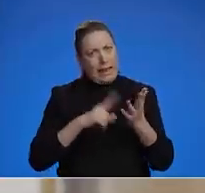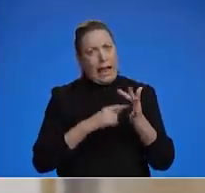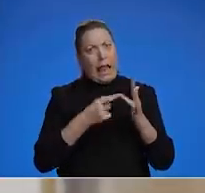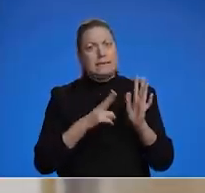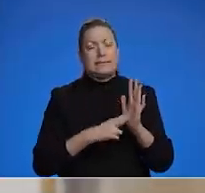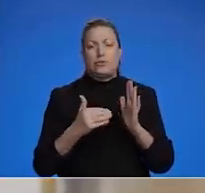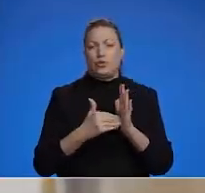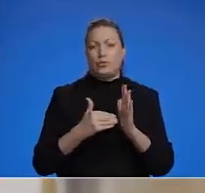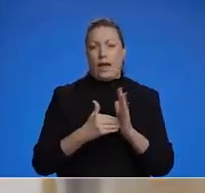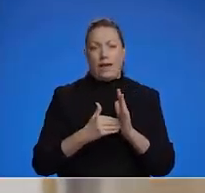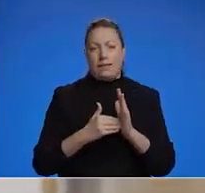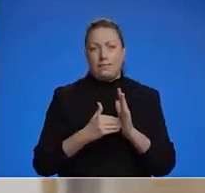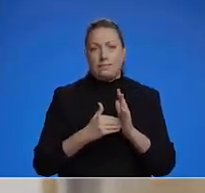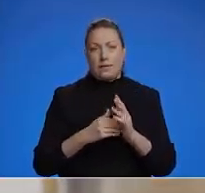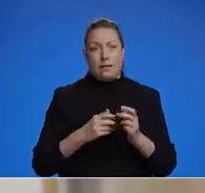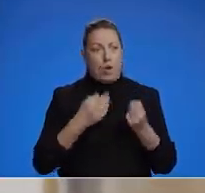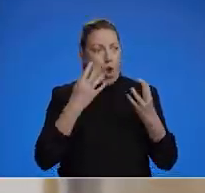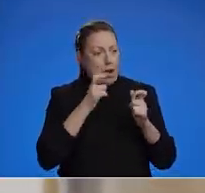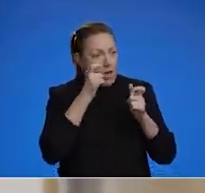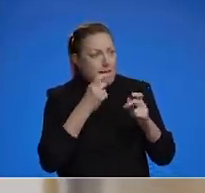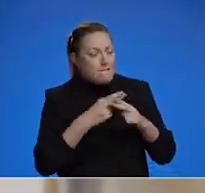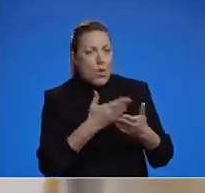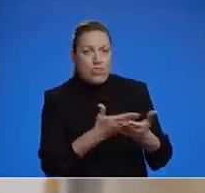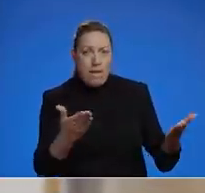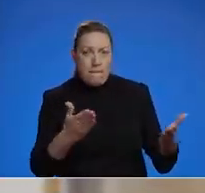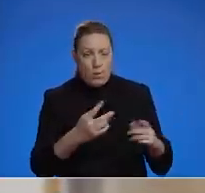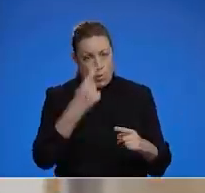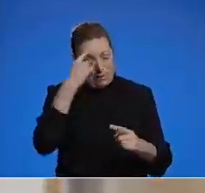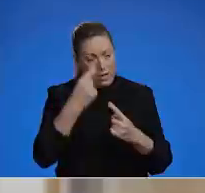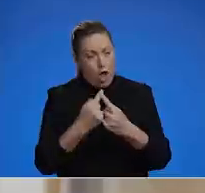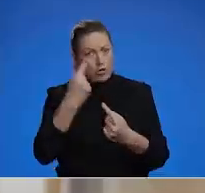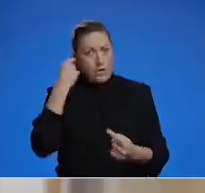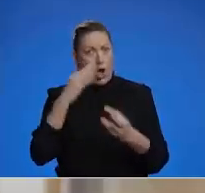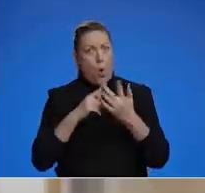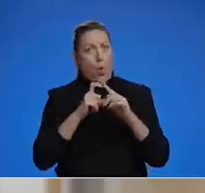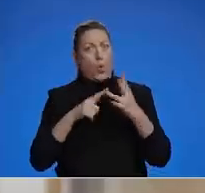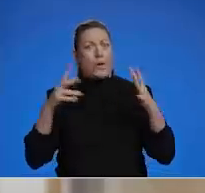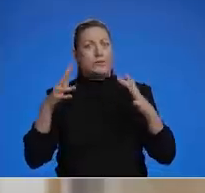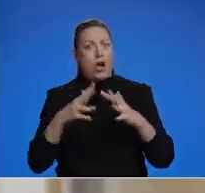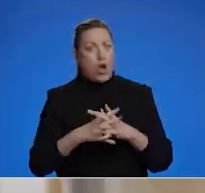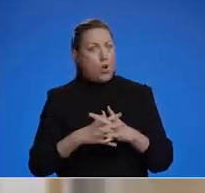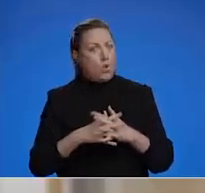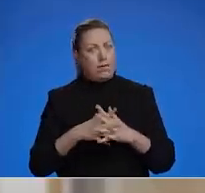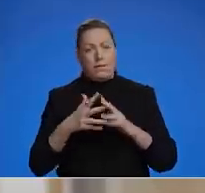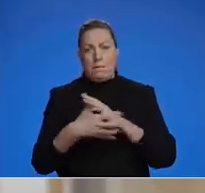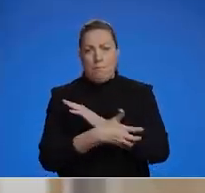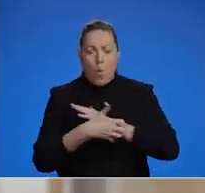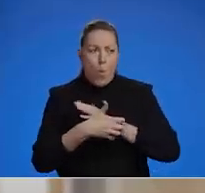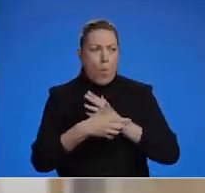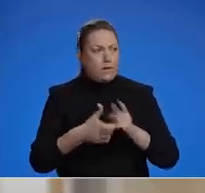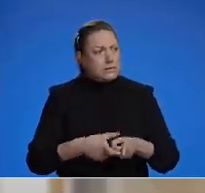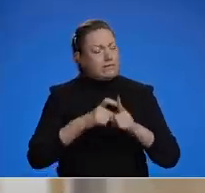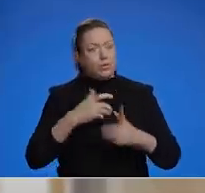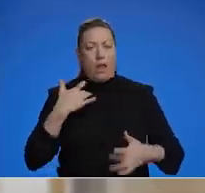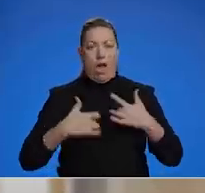them. In the ancient world, widows were in dire straits. Mind you, there was no Centrelink back